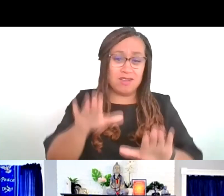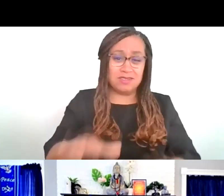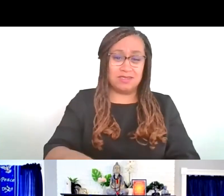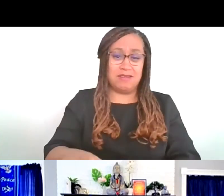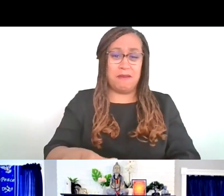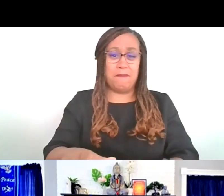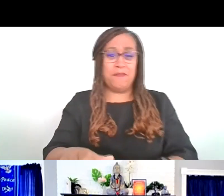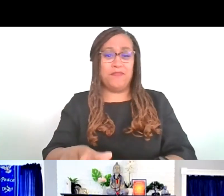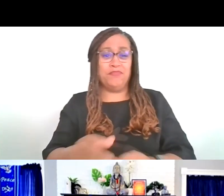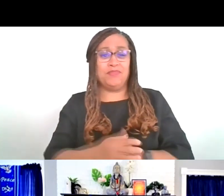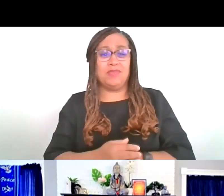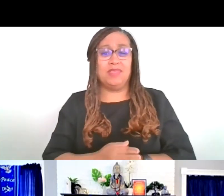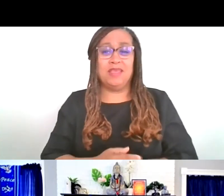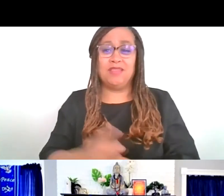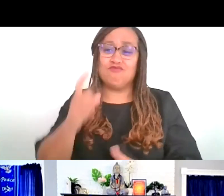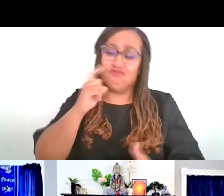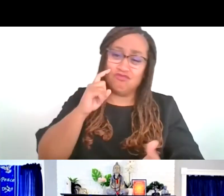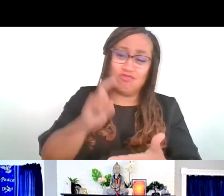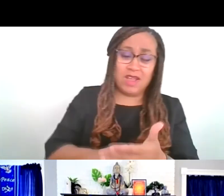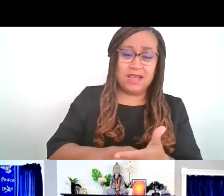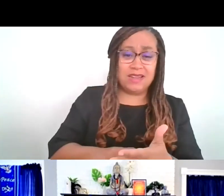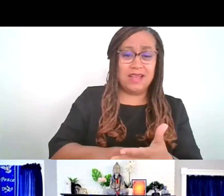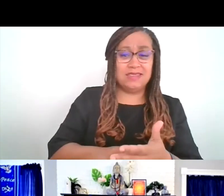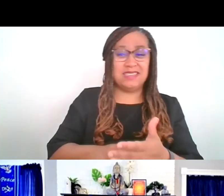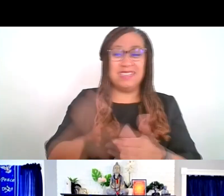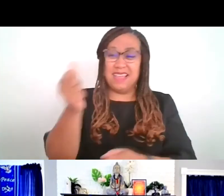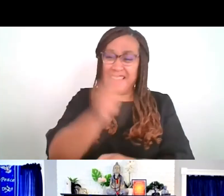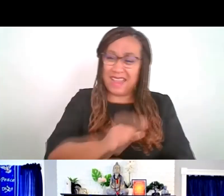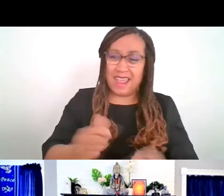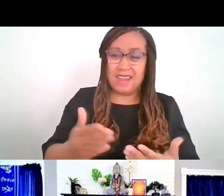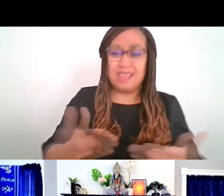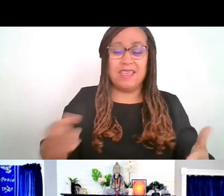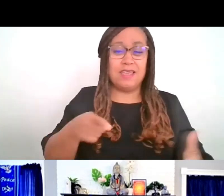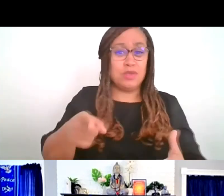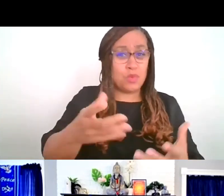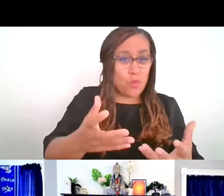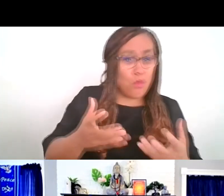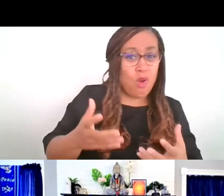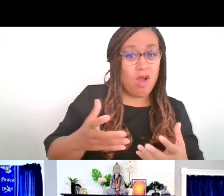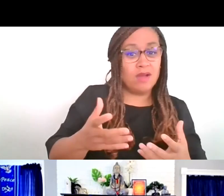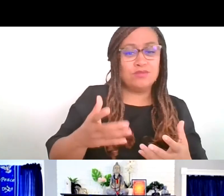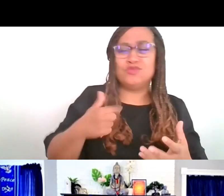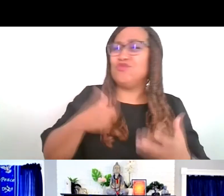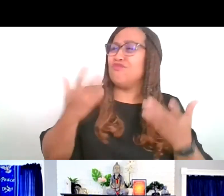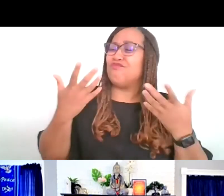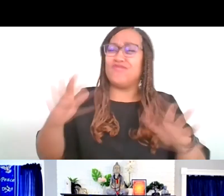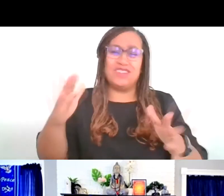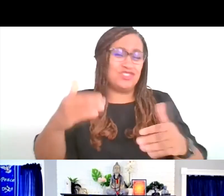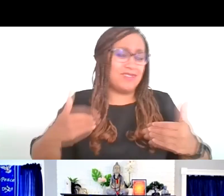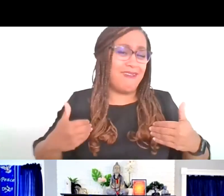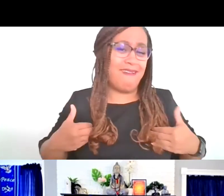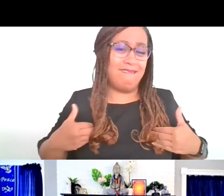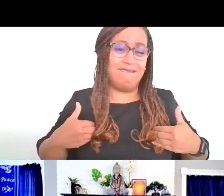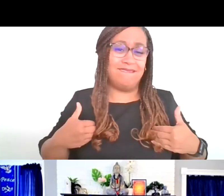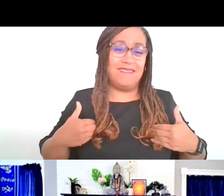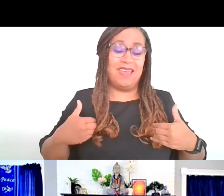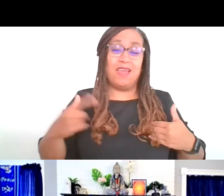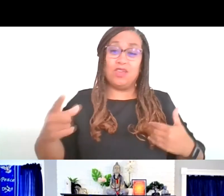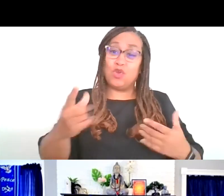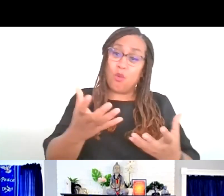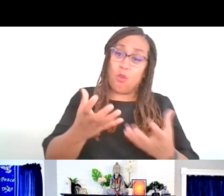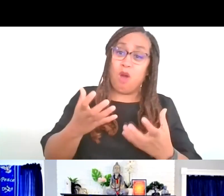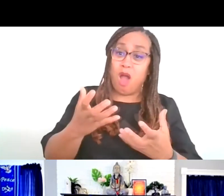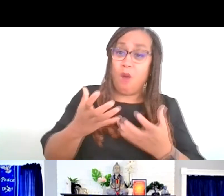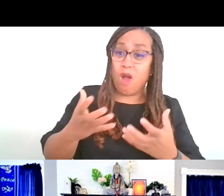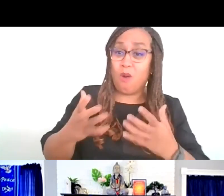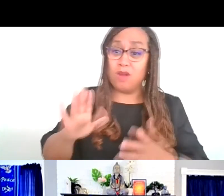of recognizing that anything you desire, you already have it. The desire of your heart is the desire